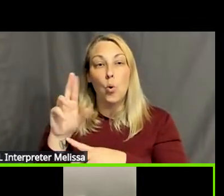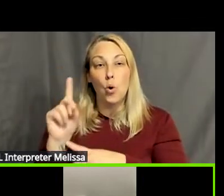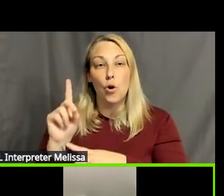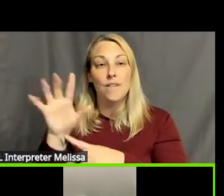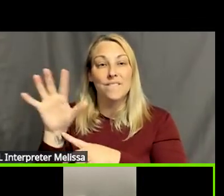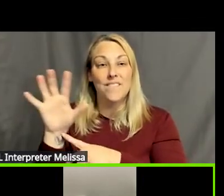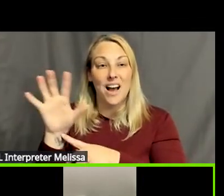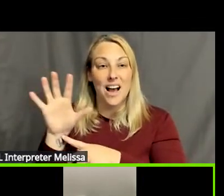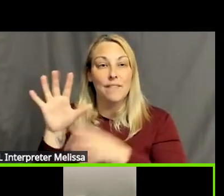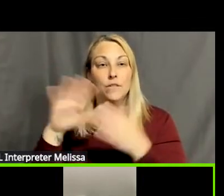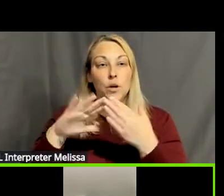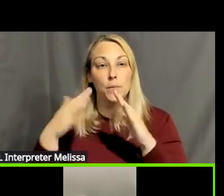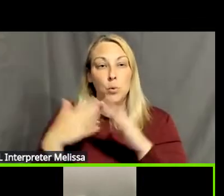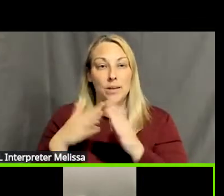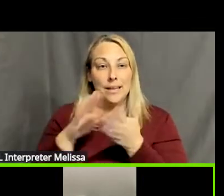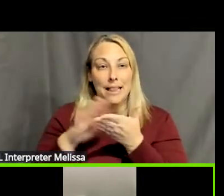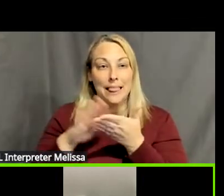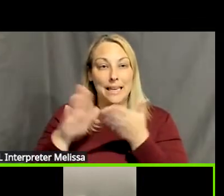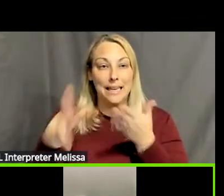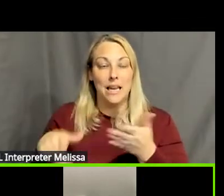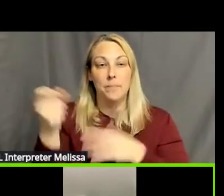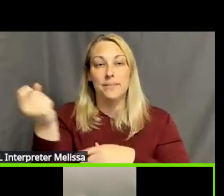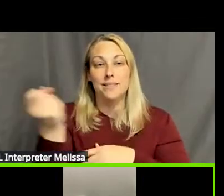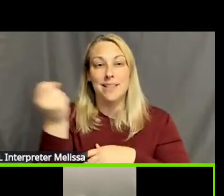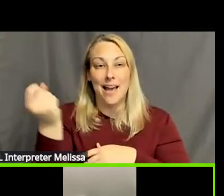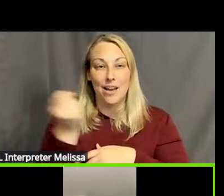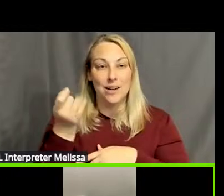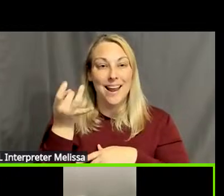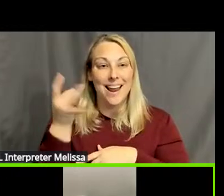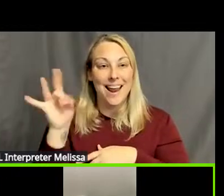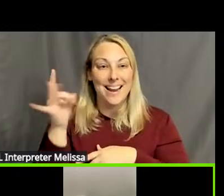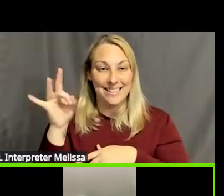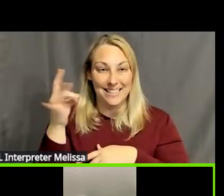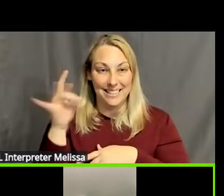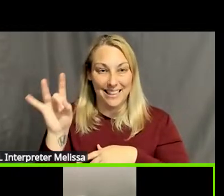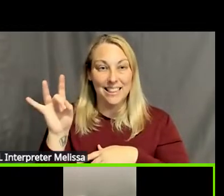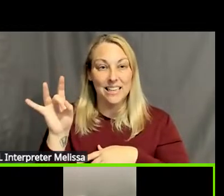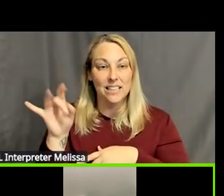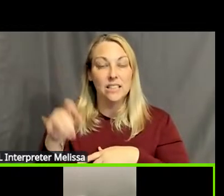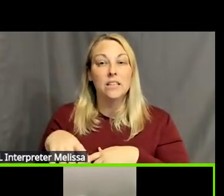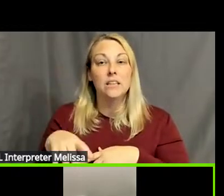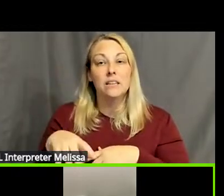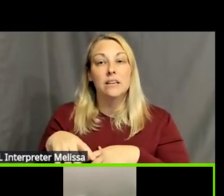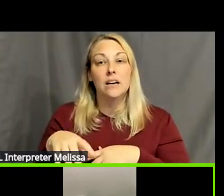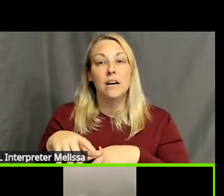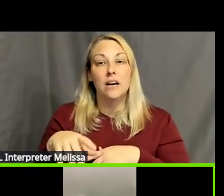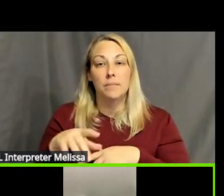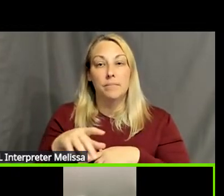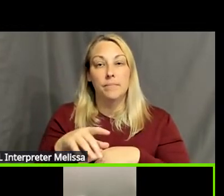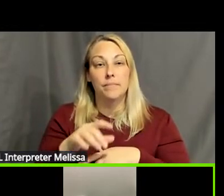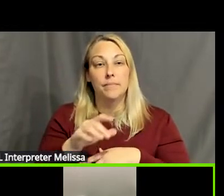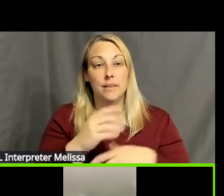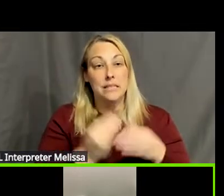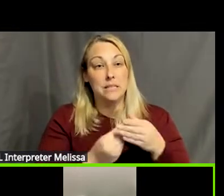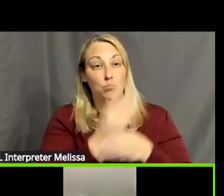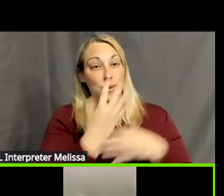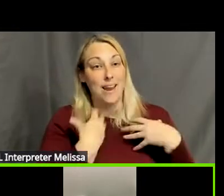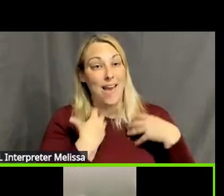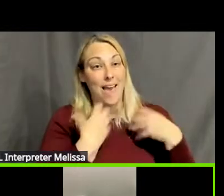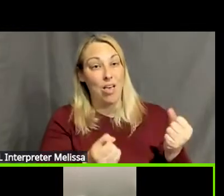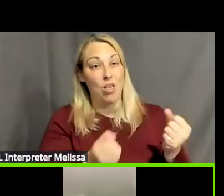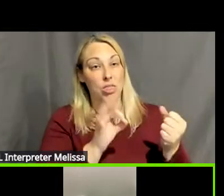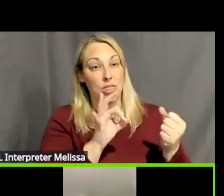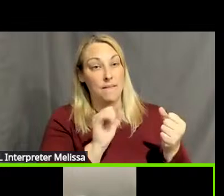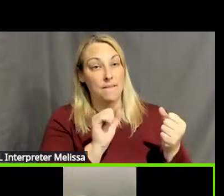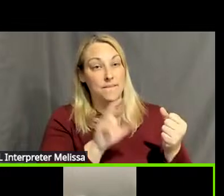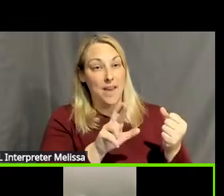on Saturday, April 19th at 10 a.m., along with attending the ANC 5D Spring Health Fair, as